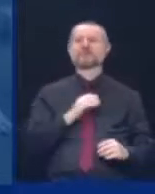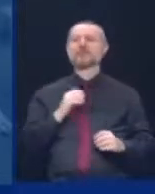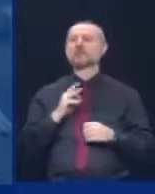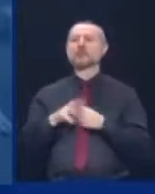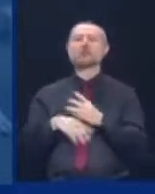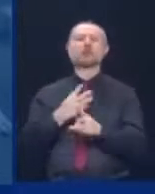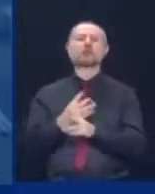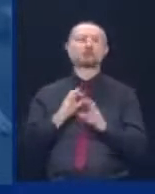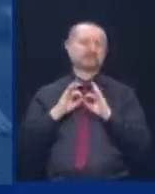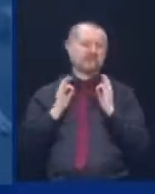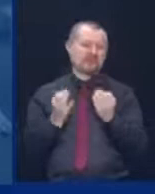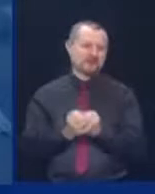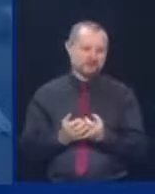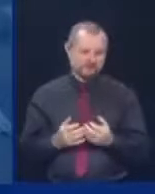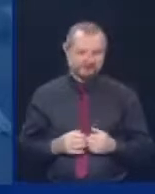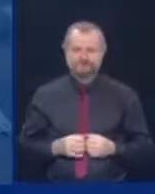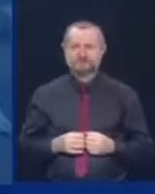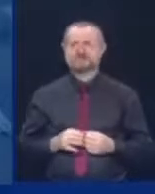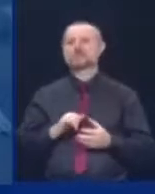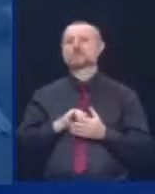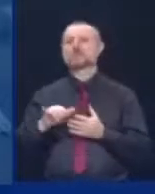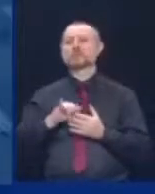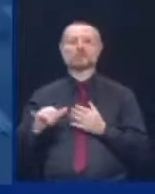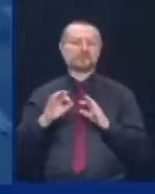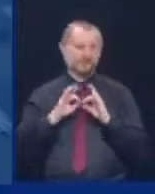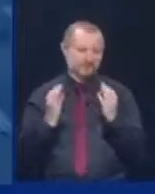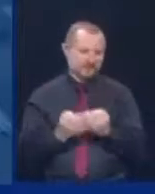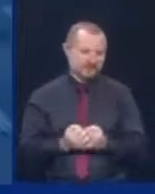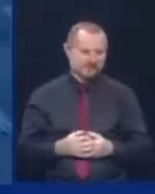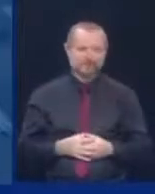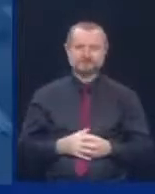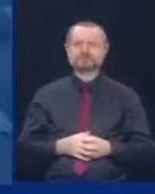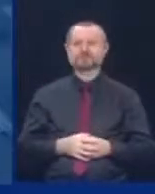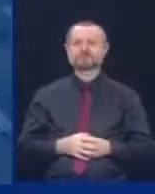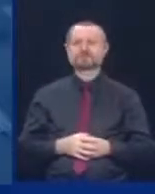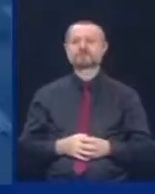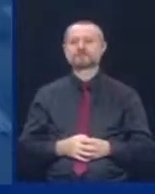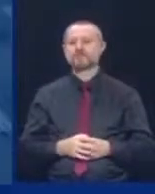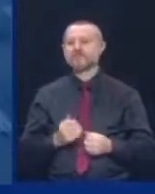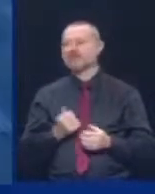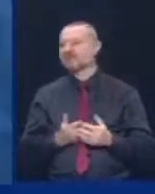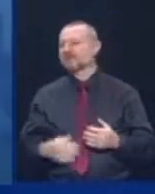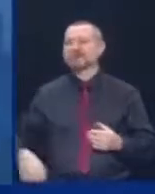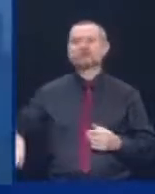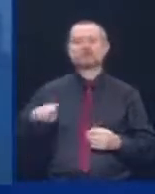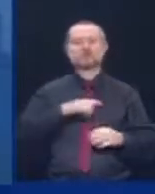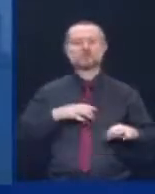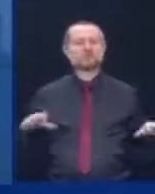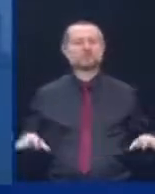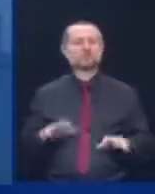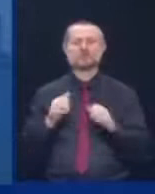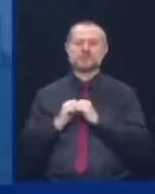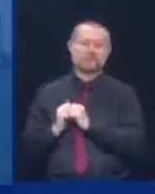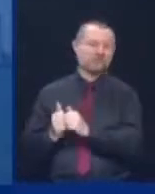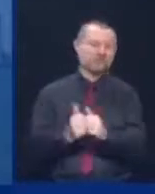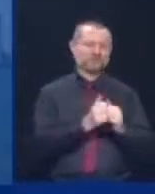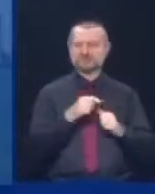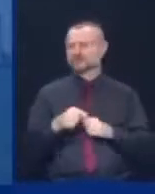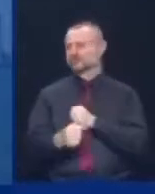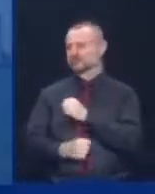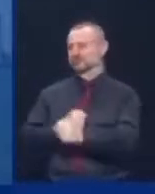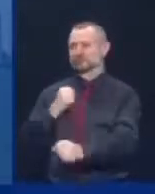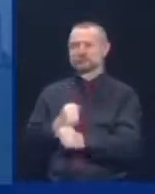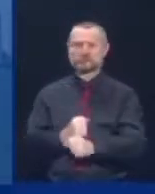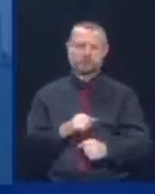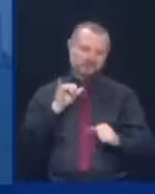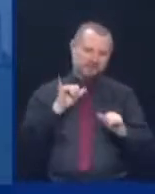and the family of New York and everything that we did together this year. That's what we're thanking.